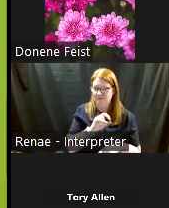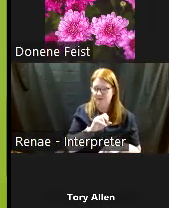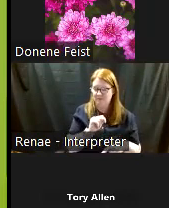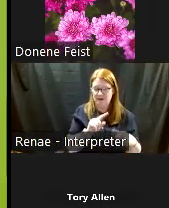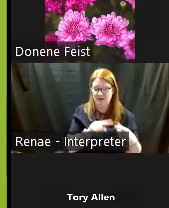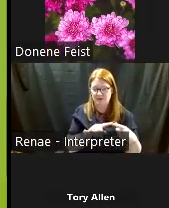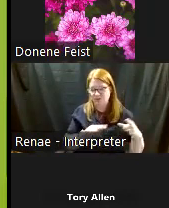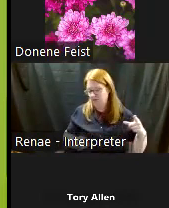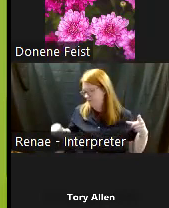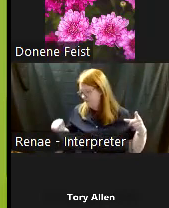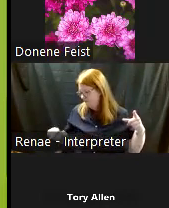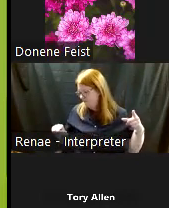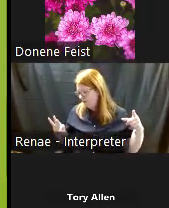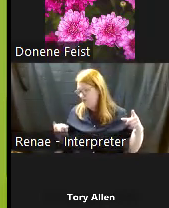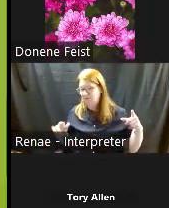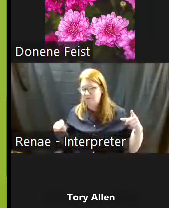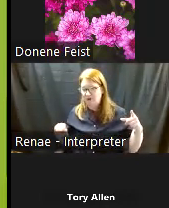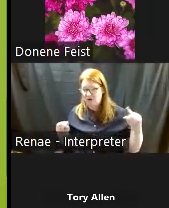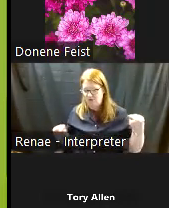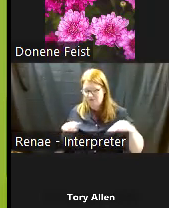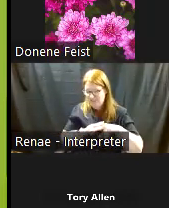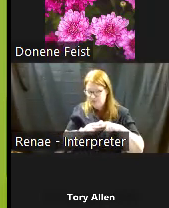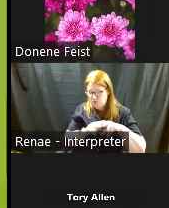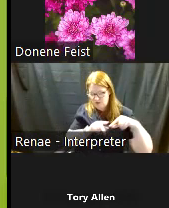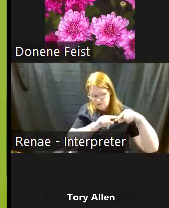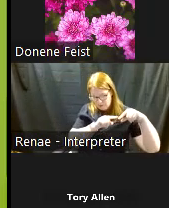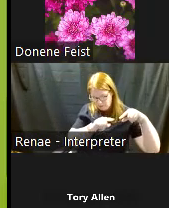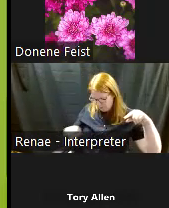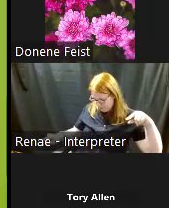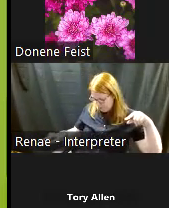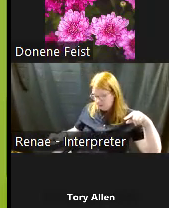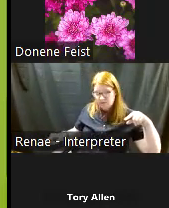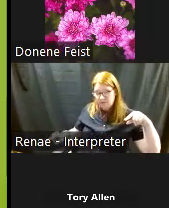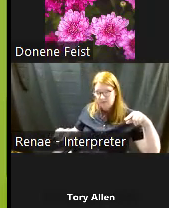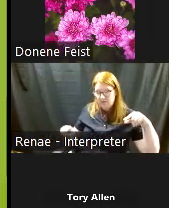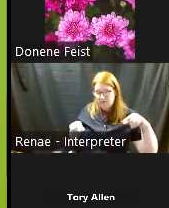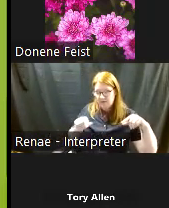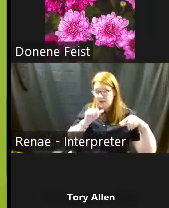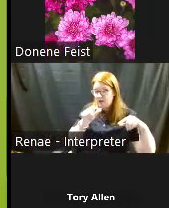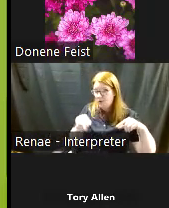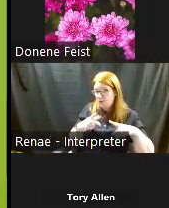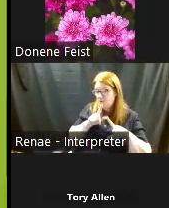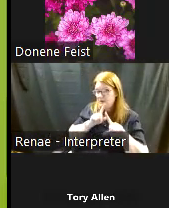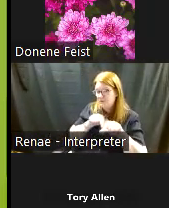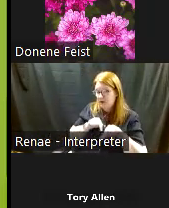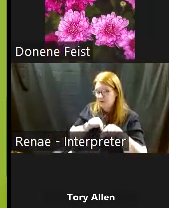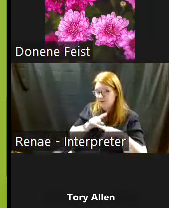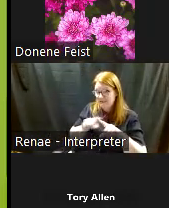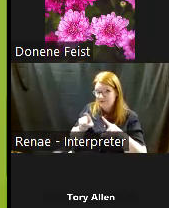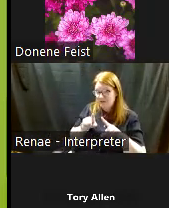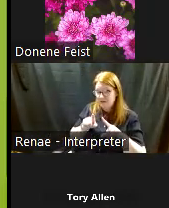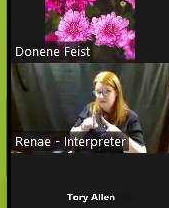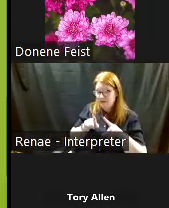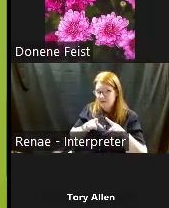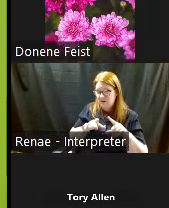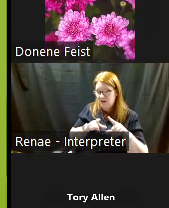something, where we're looking at kind of not only the response from the different centers or the different